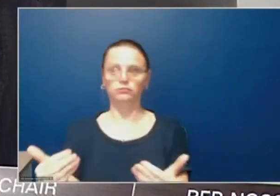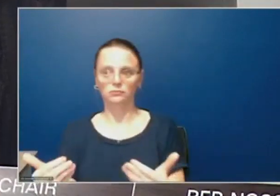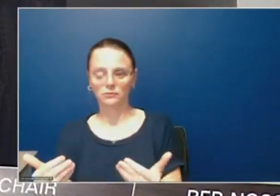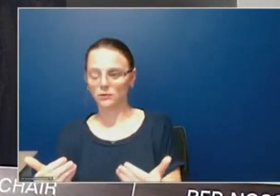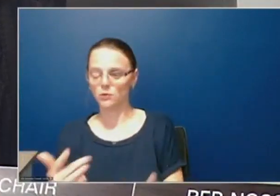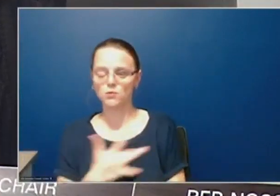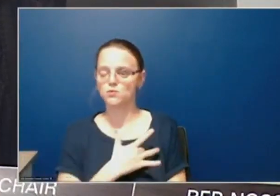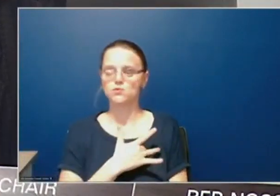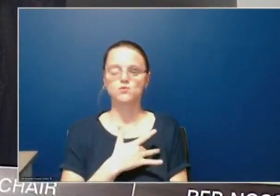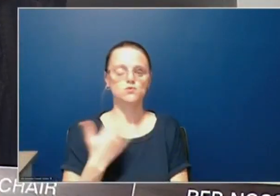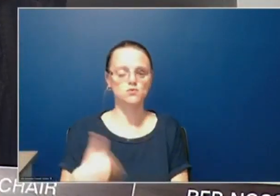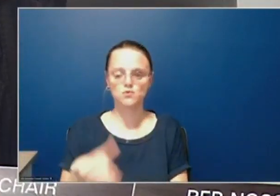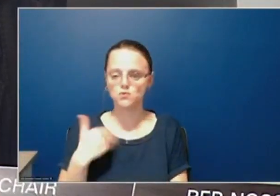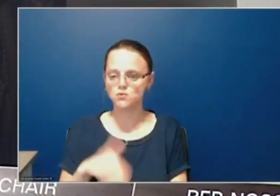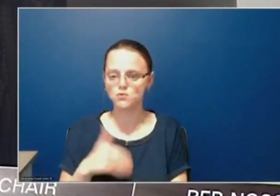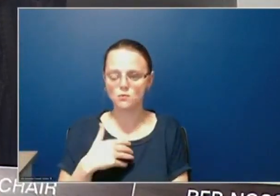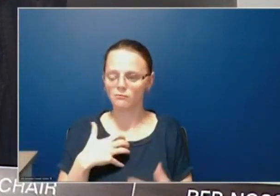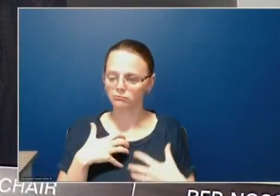me. And